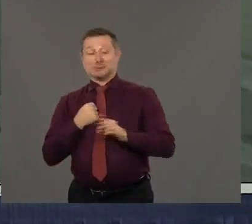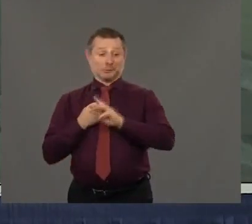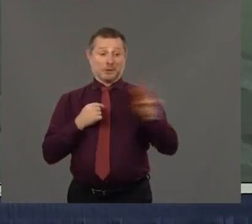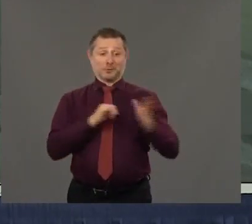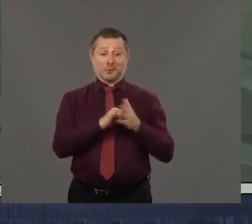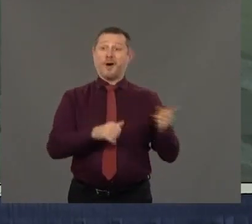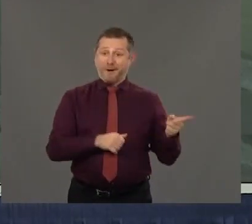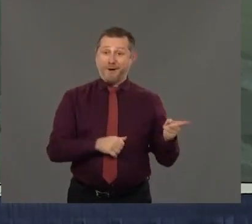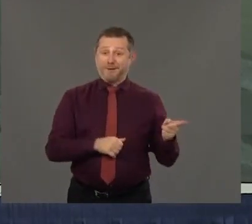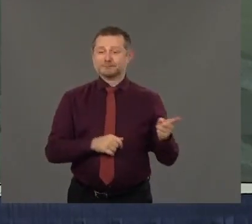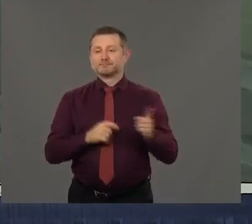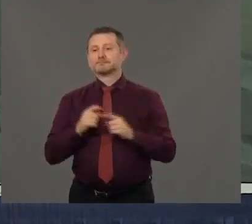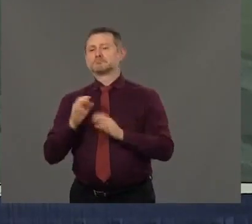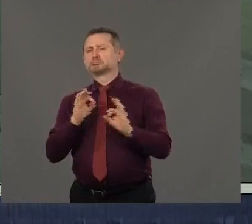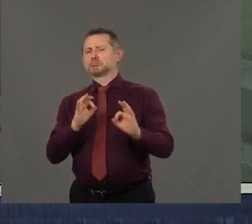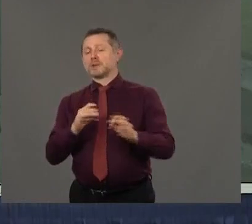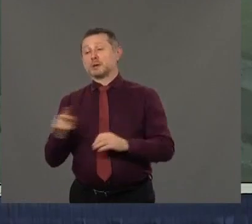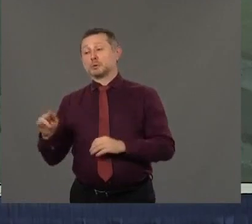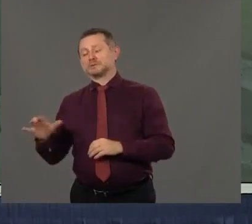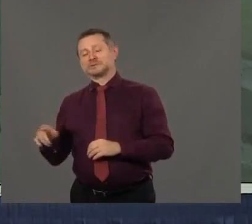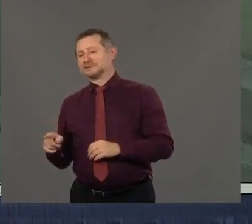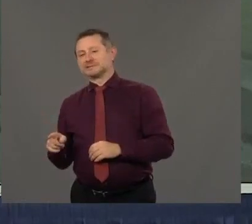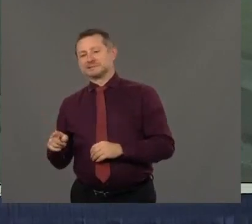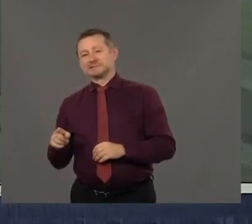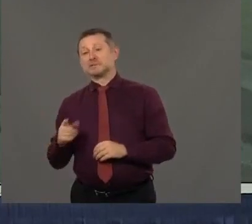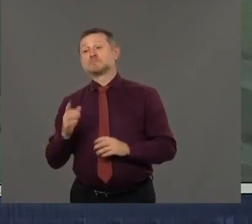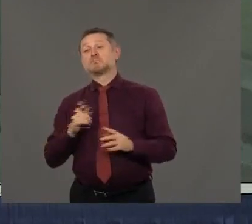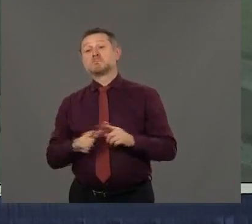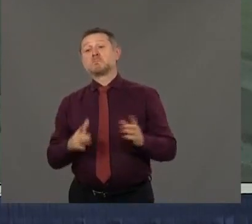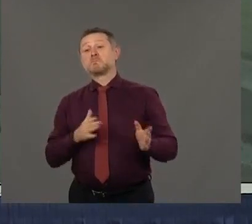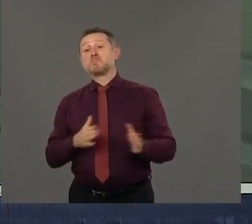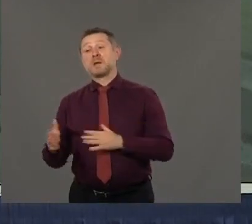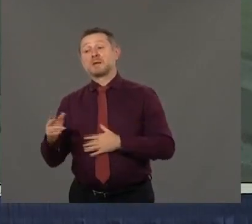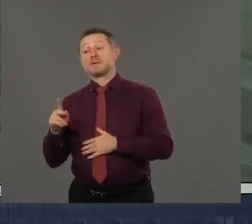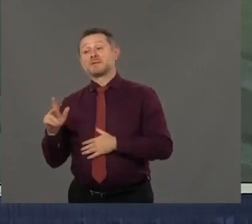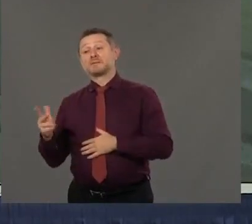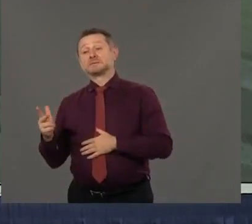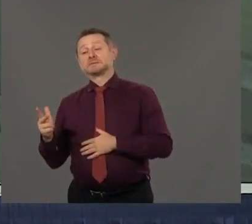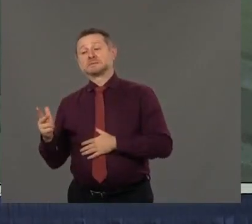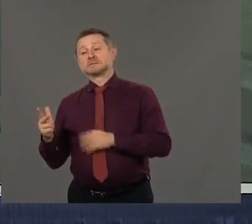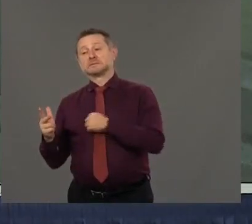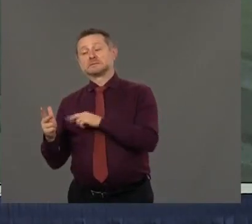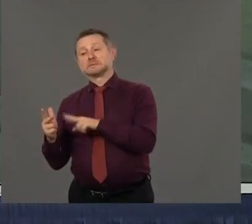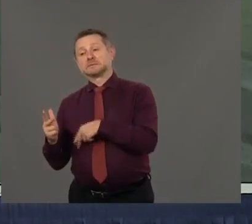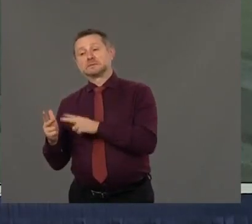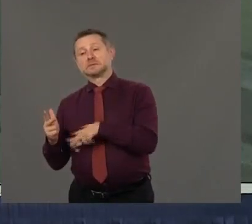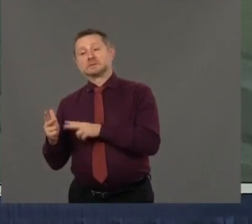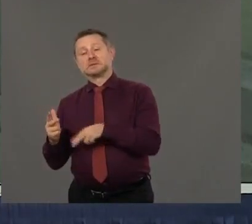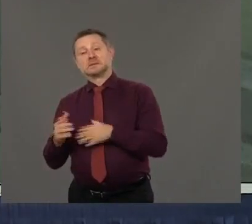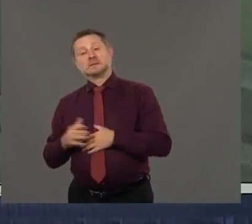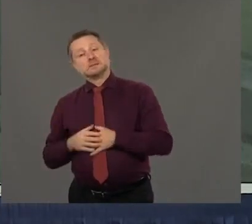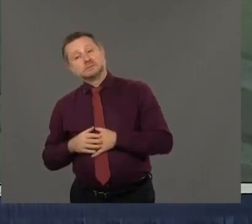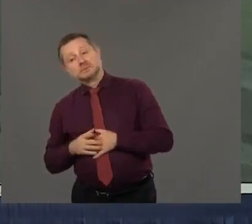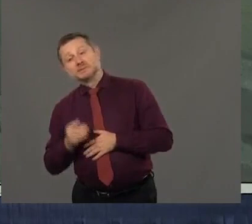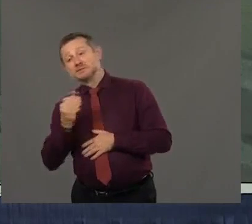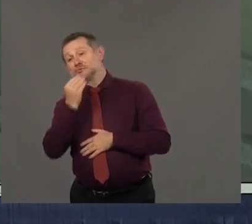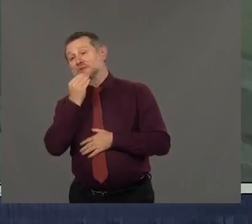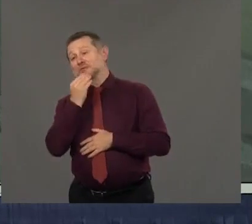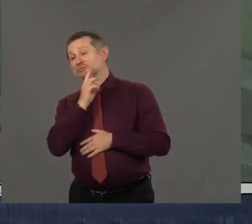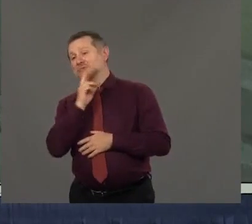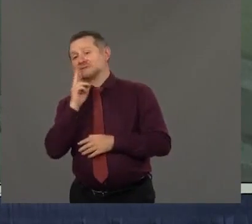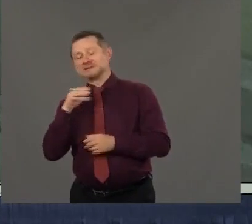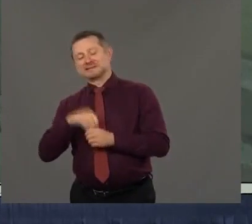study. But we are on track for phase 3. This indoor dining piece, I do want to make sure we